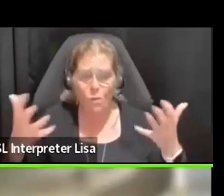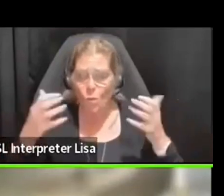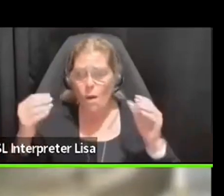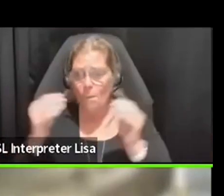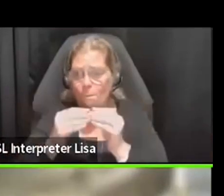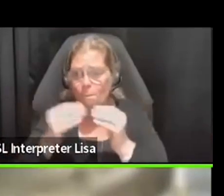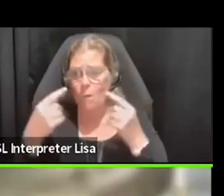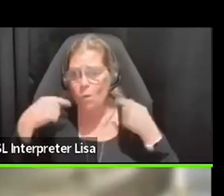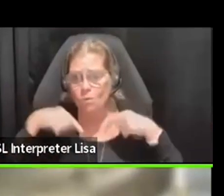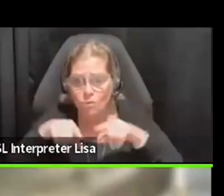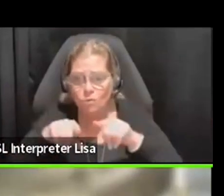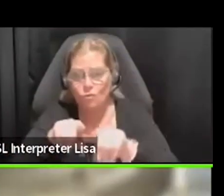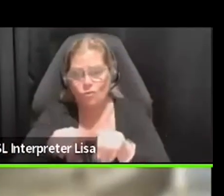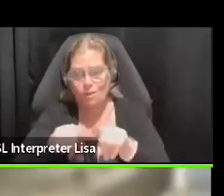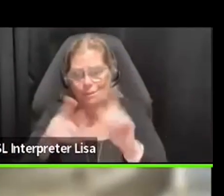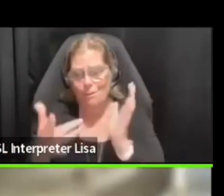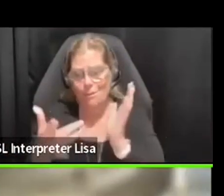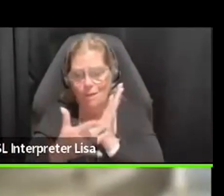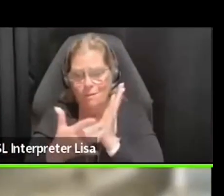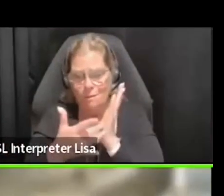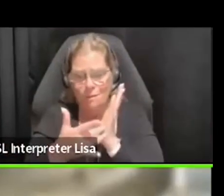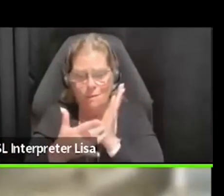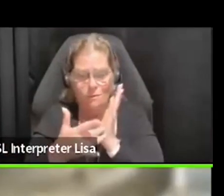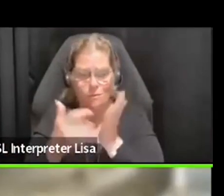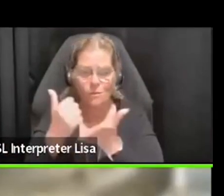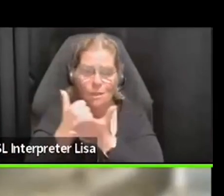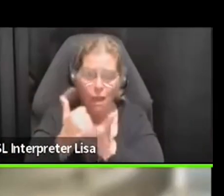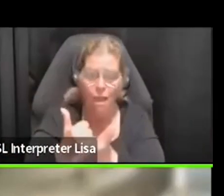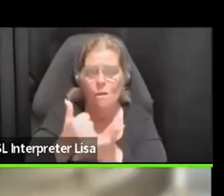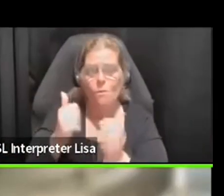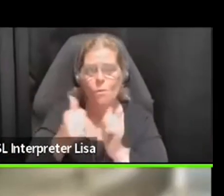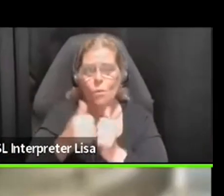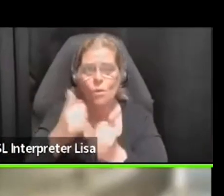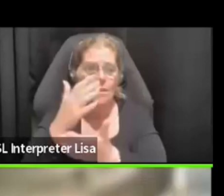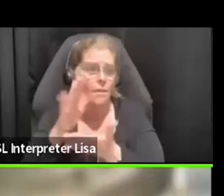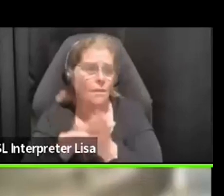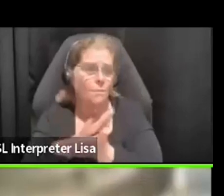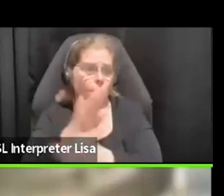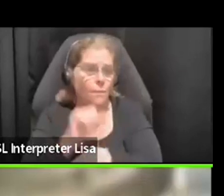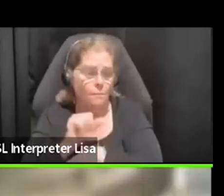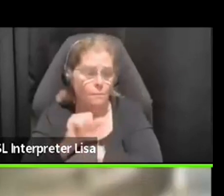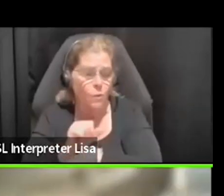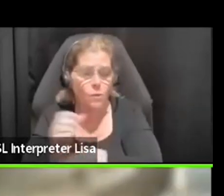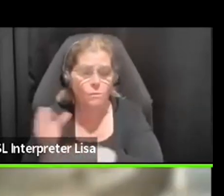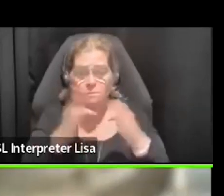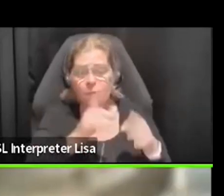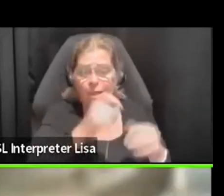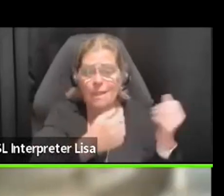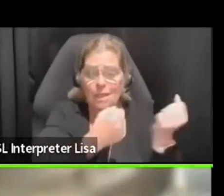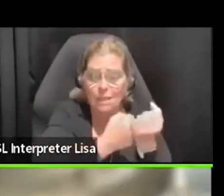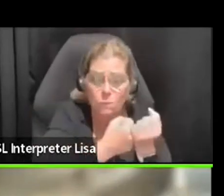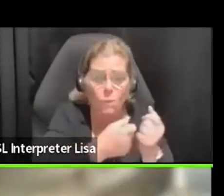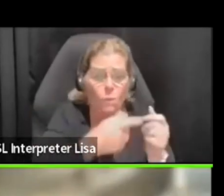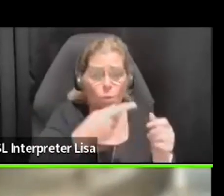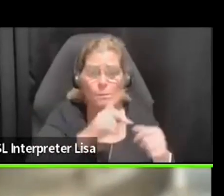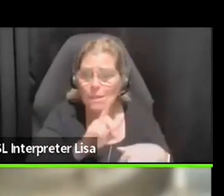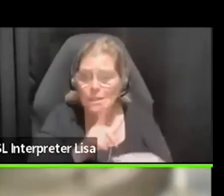streamlined technology to help with some of the paperwork. It's not so much that we need assistance or professional